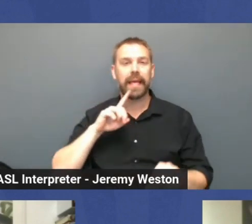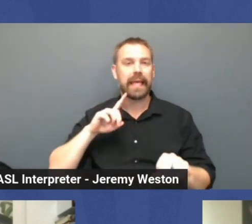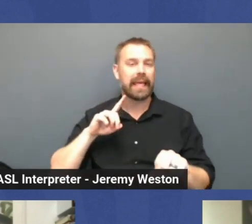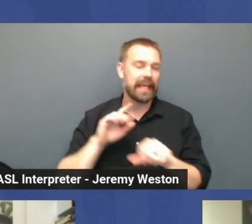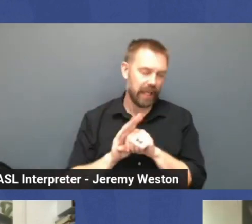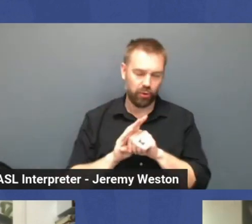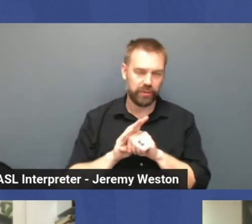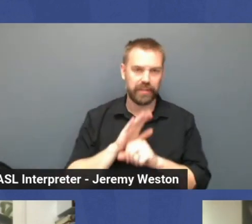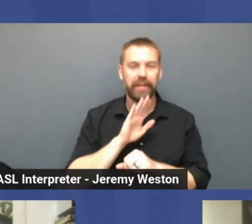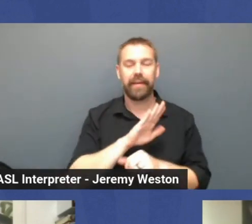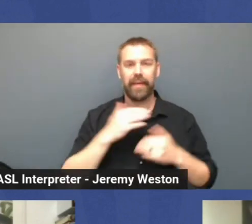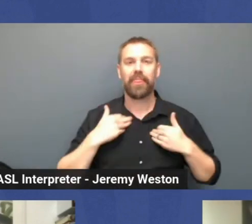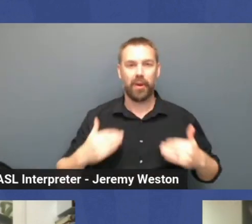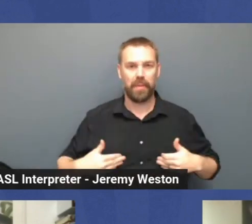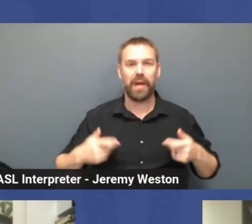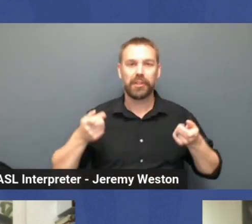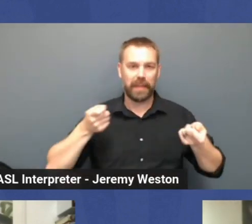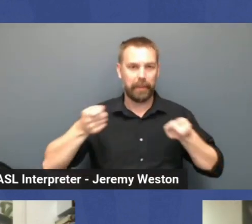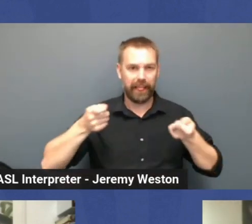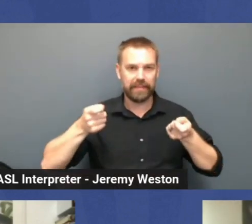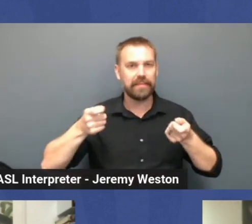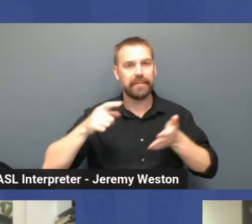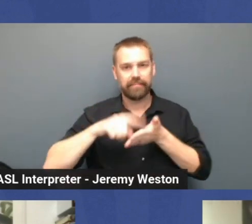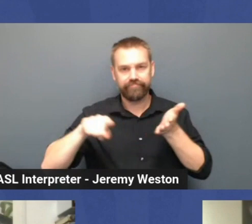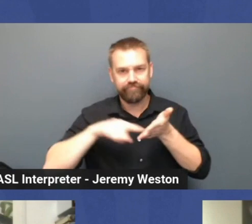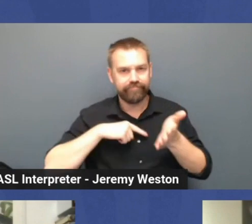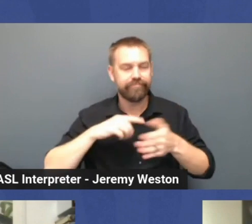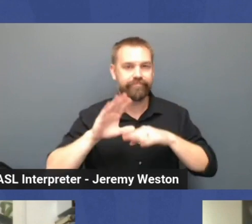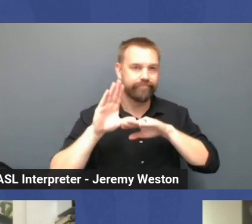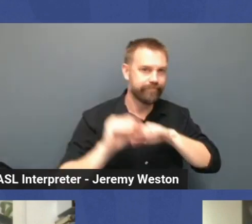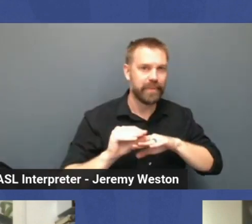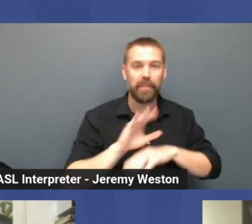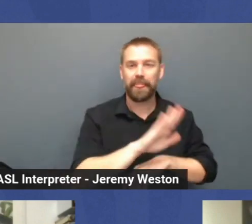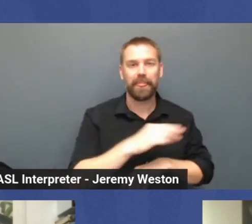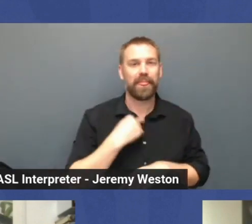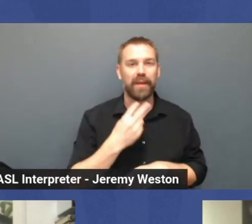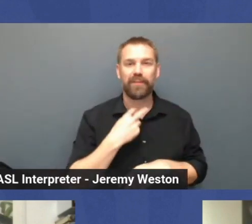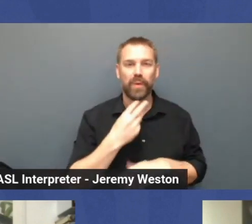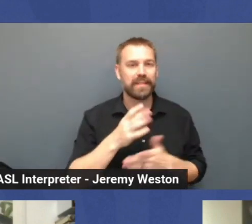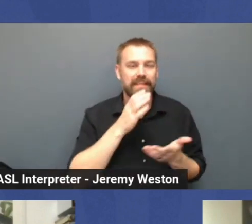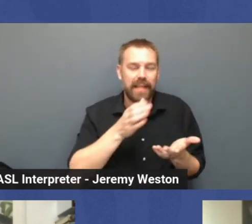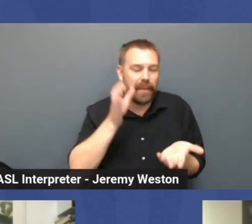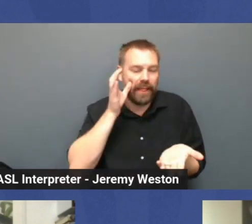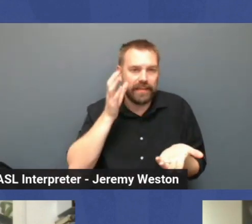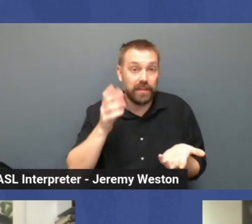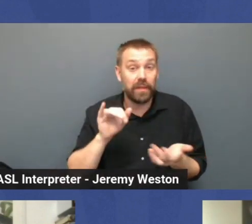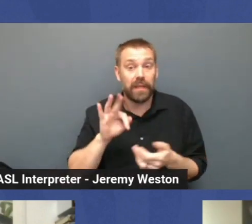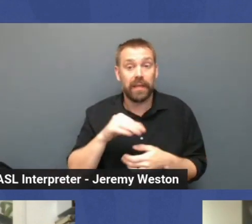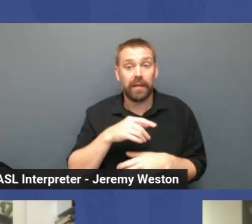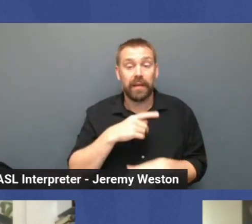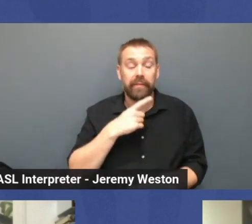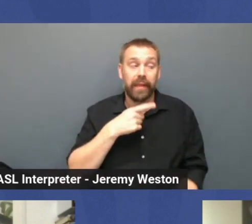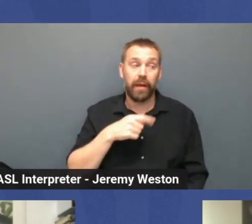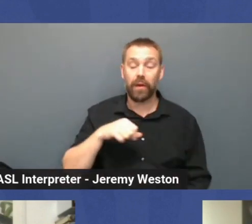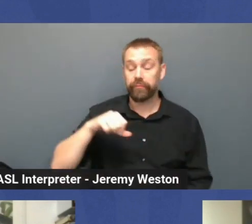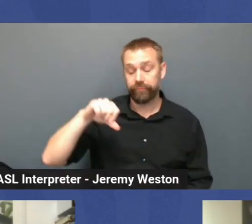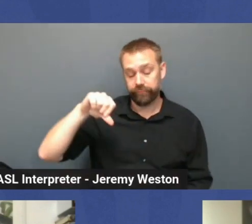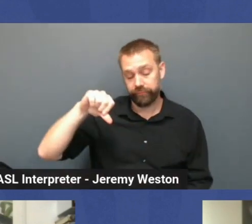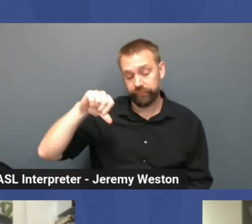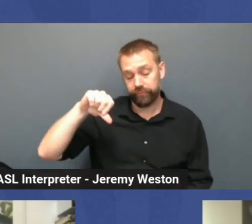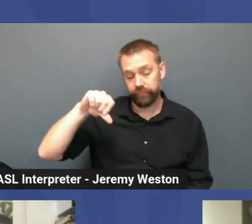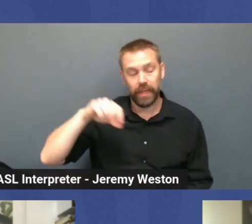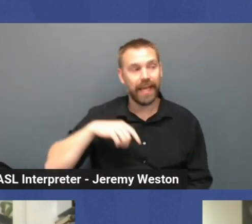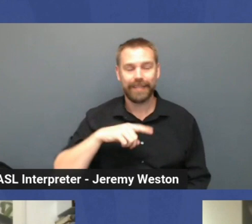I guarantee their voice is not being heard in that moment. If you look at them and they go, I guarantee